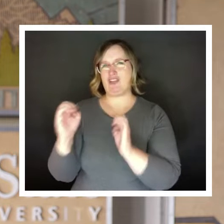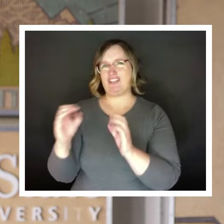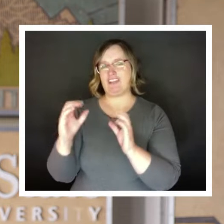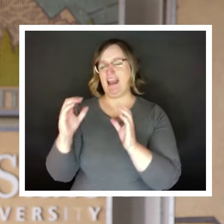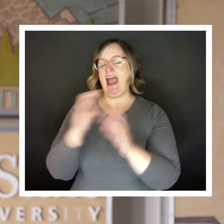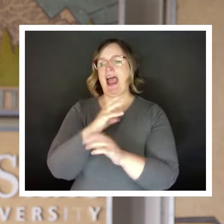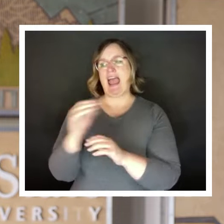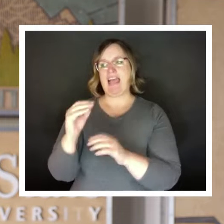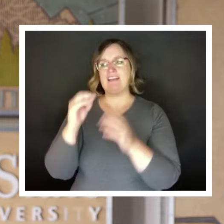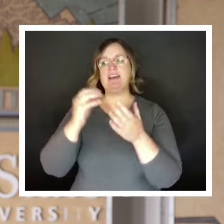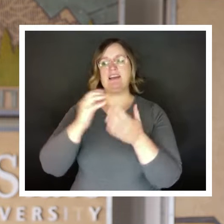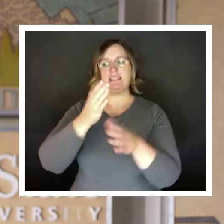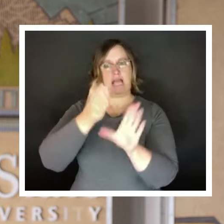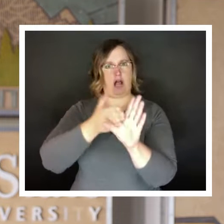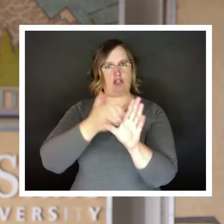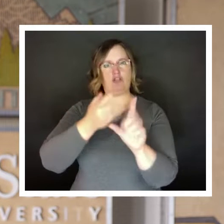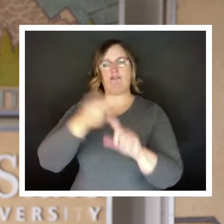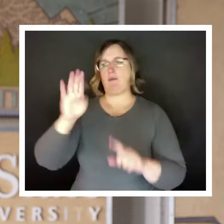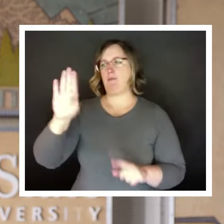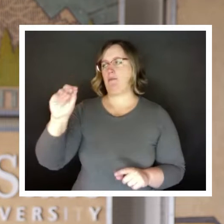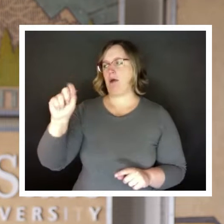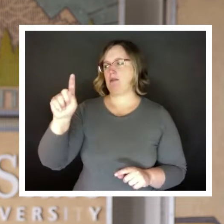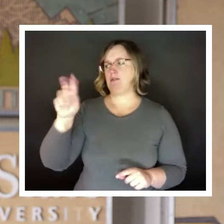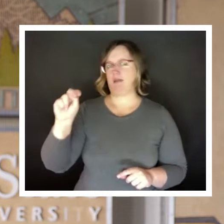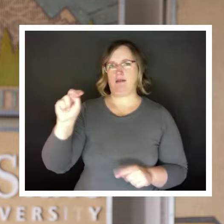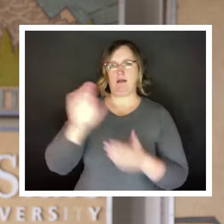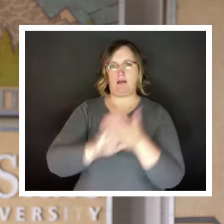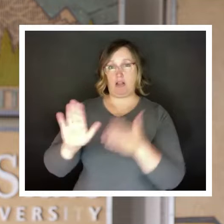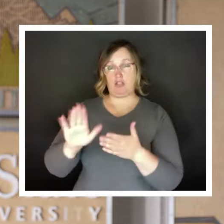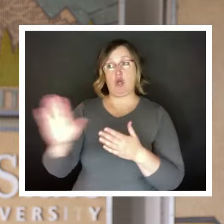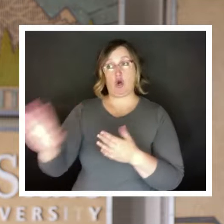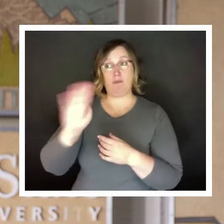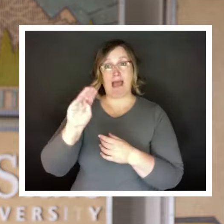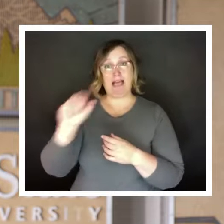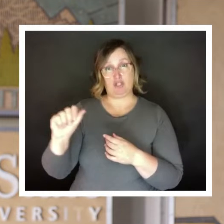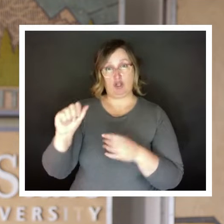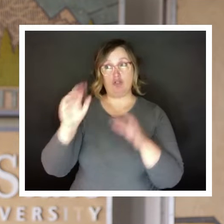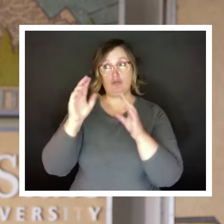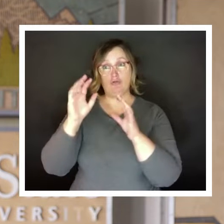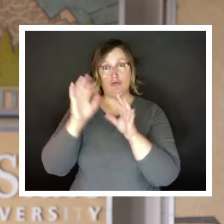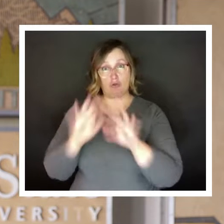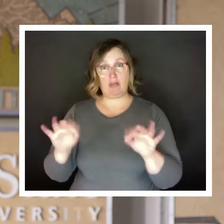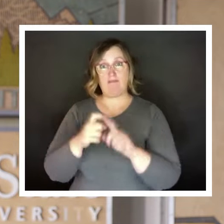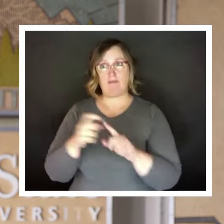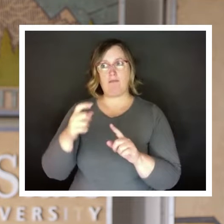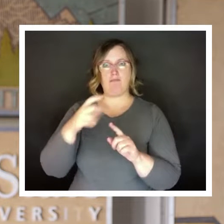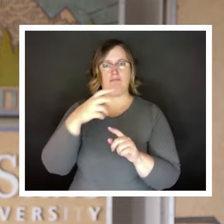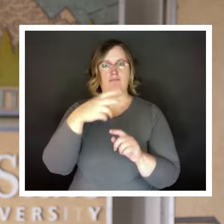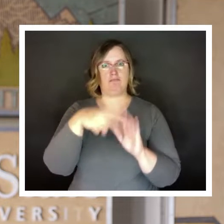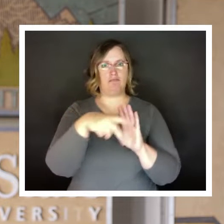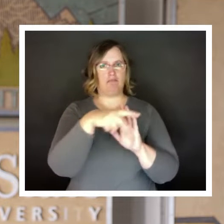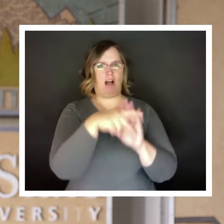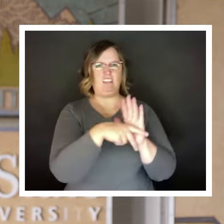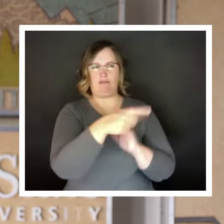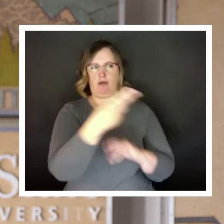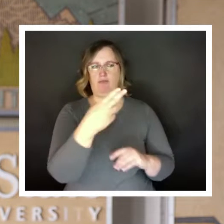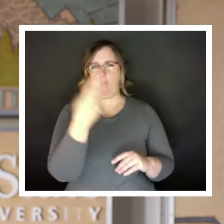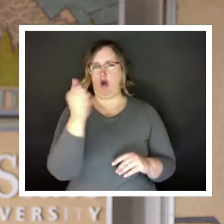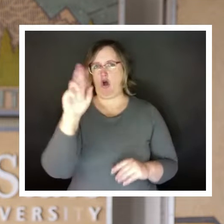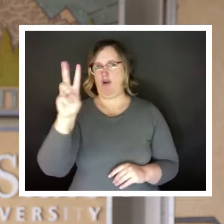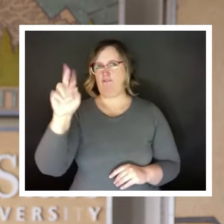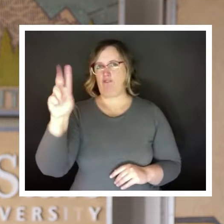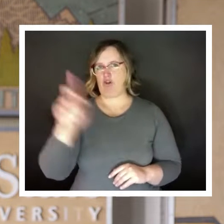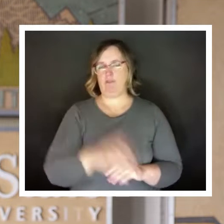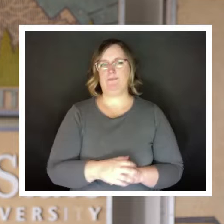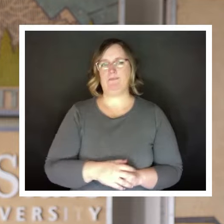psychology from Boston College and earned a master's degree in education policy from Harvard University. Ms. Thorne Ladd has